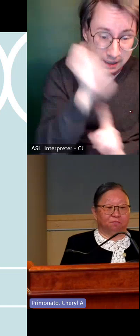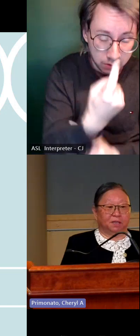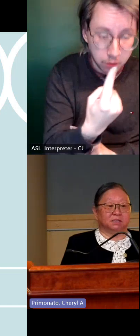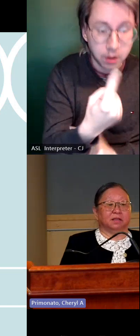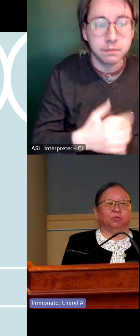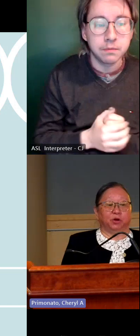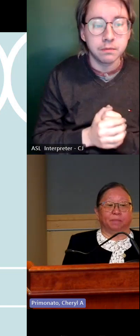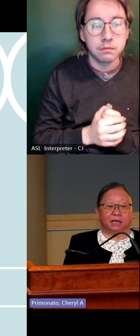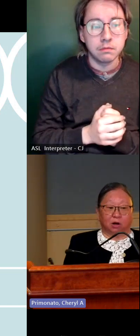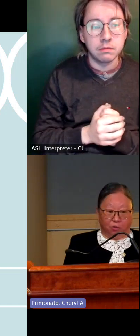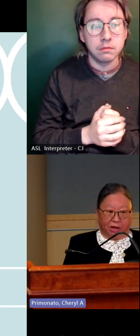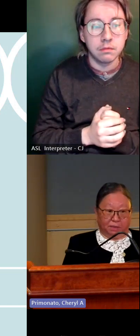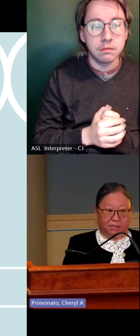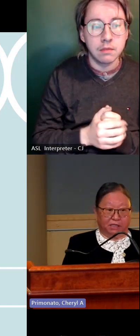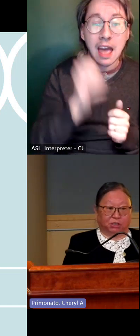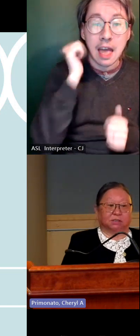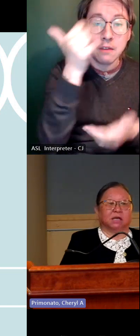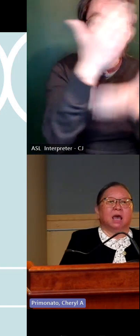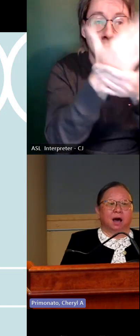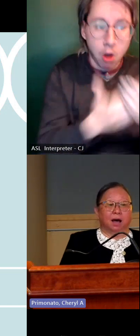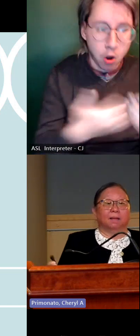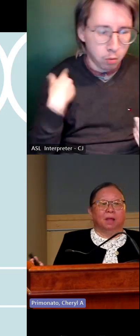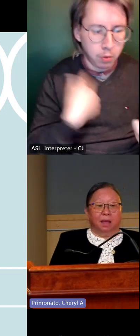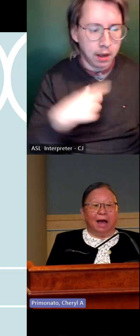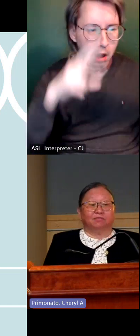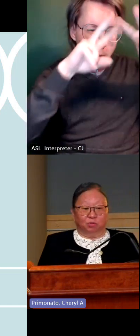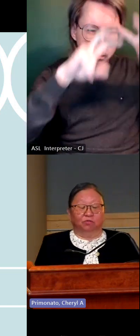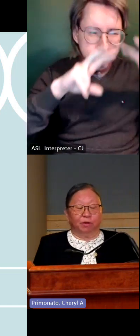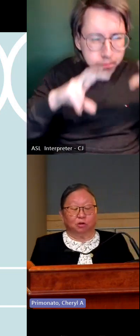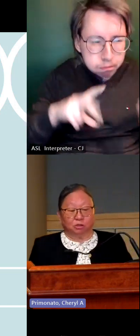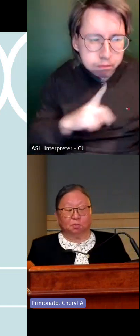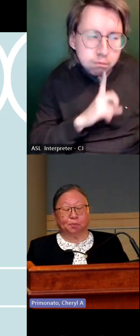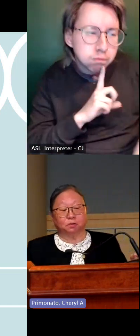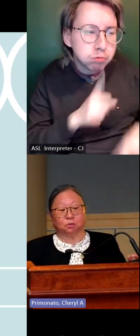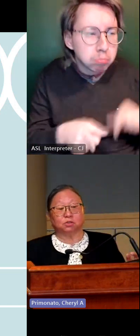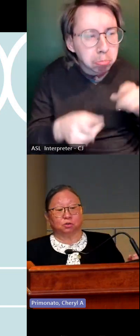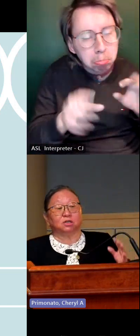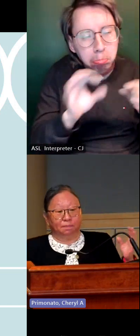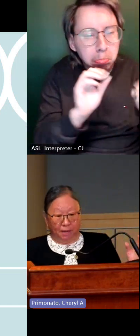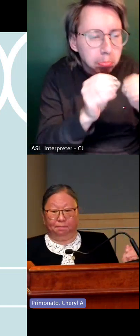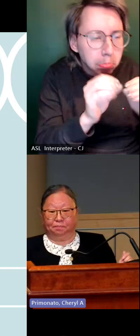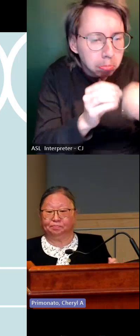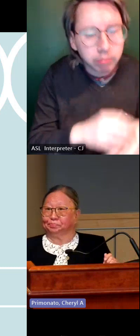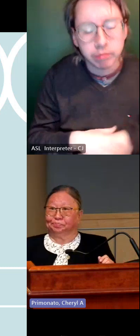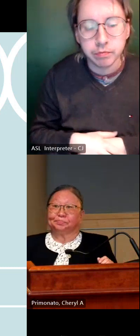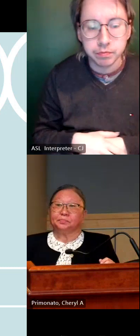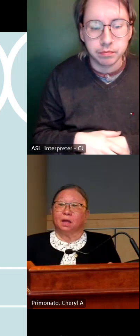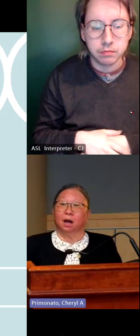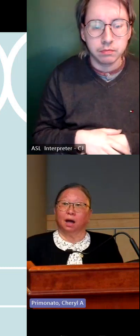those RFPs, and then we are making our recommendations after we've read those proposals to the committee.